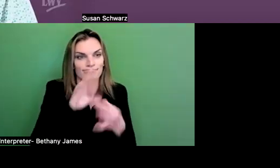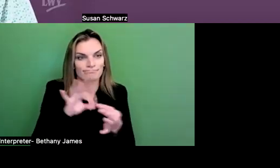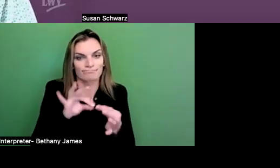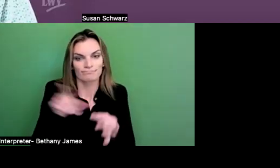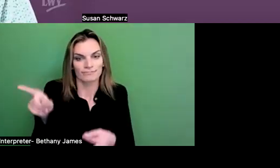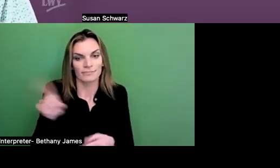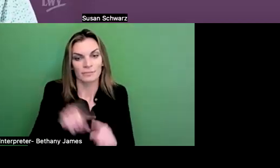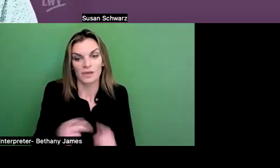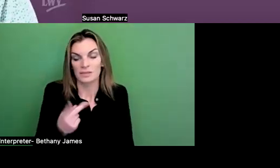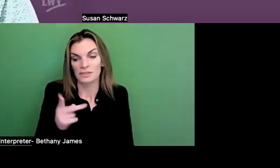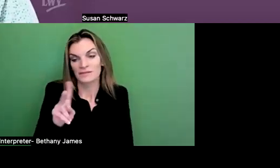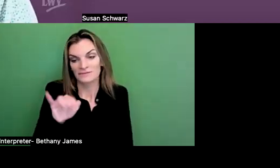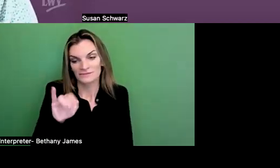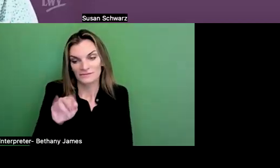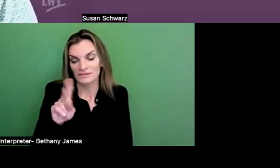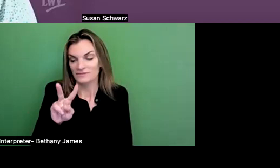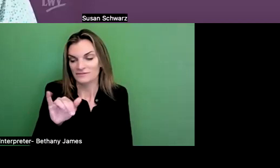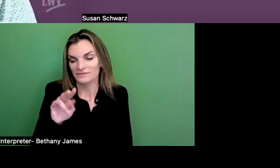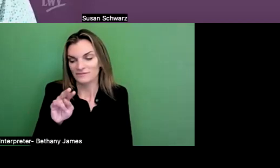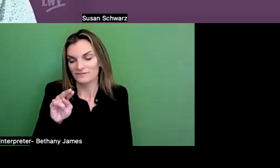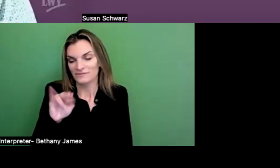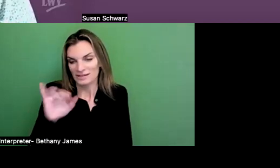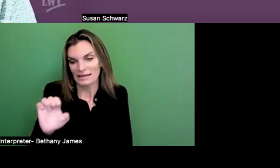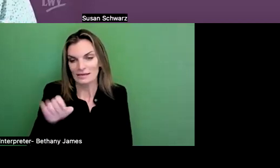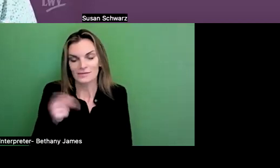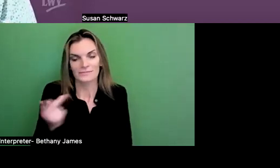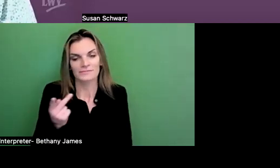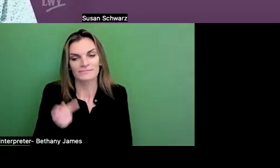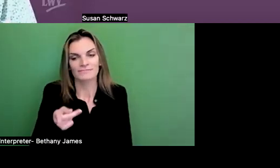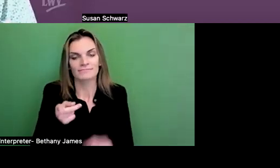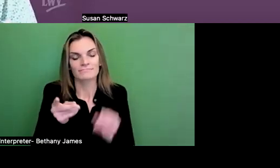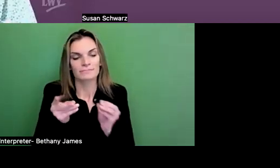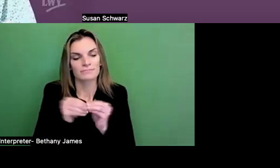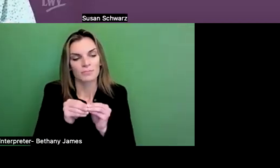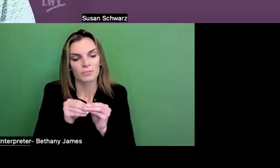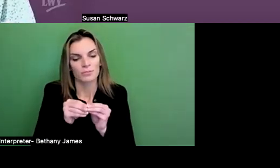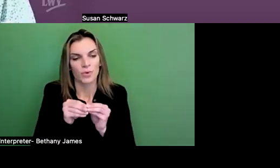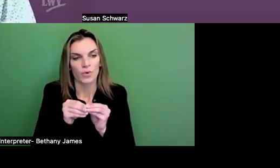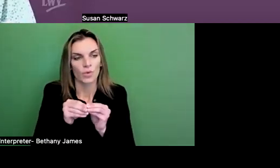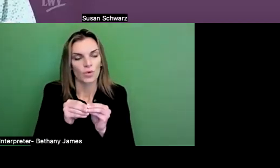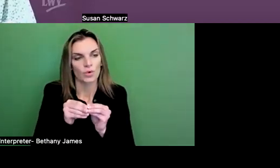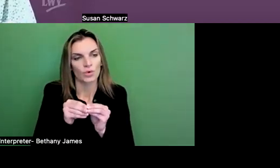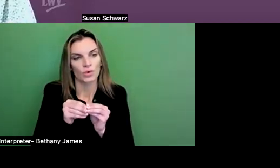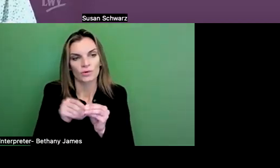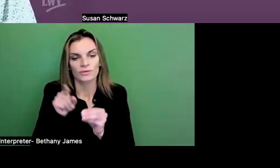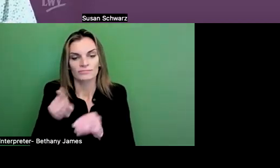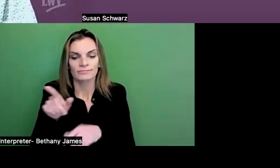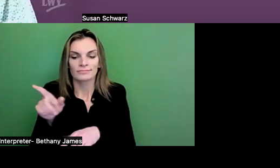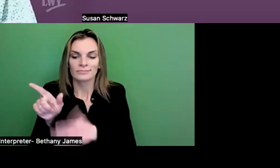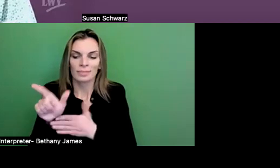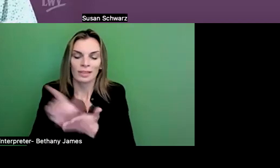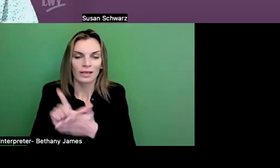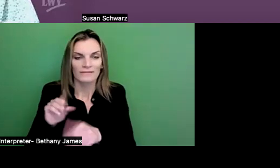are, I think Vinny depends more on legal advice from